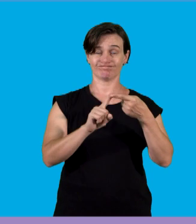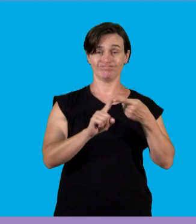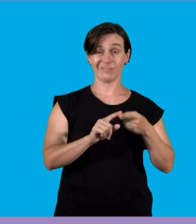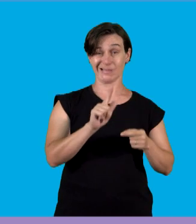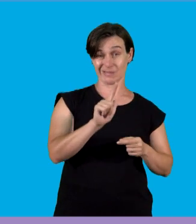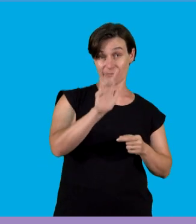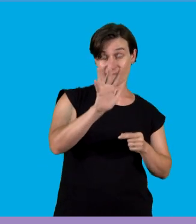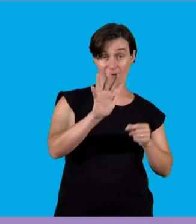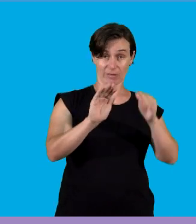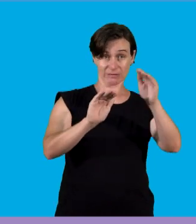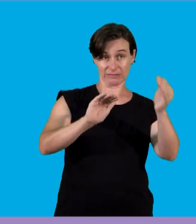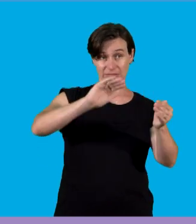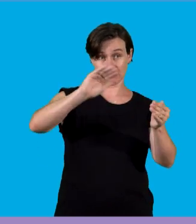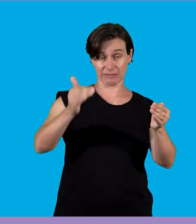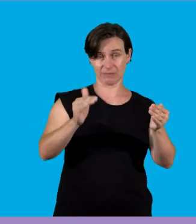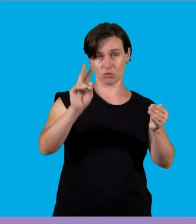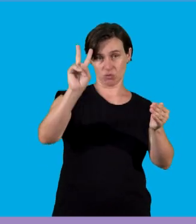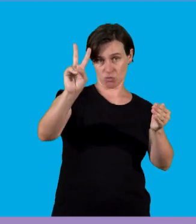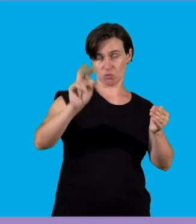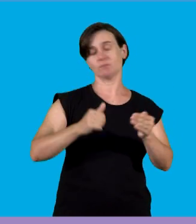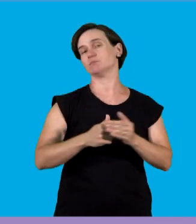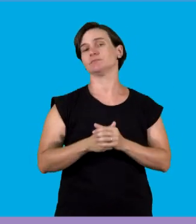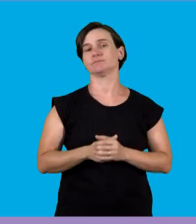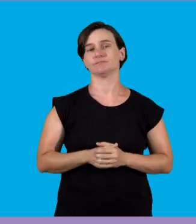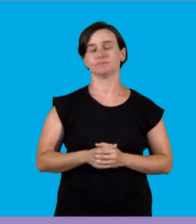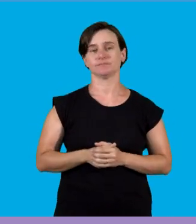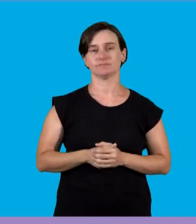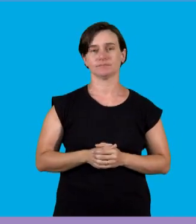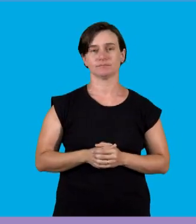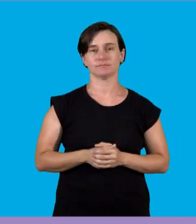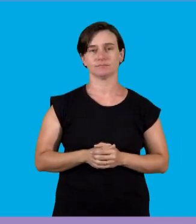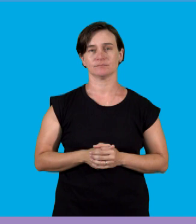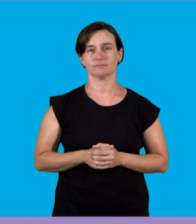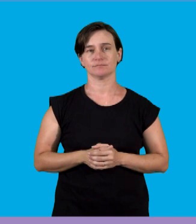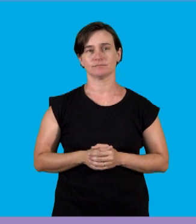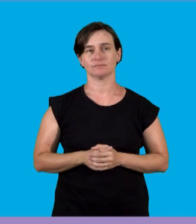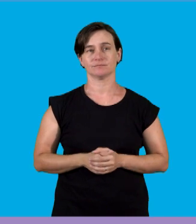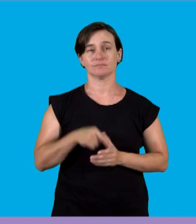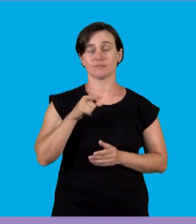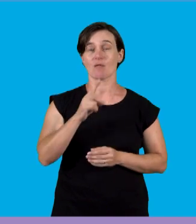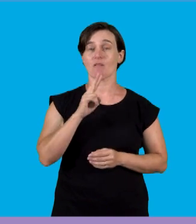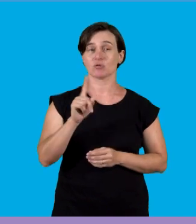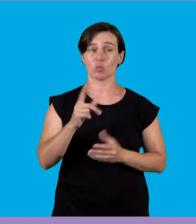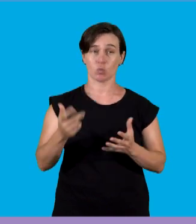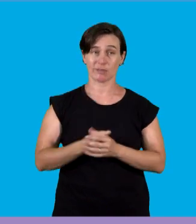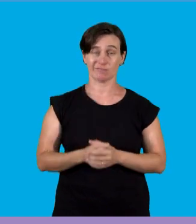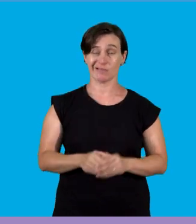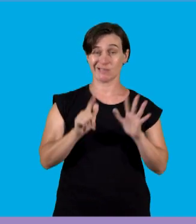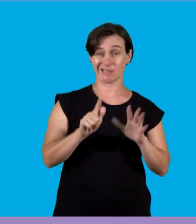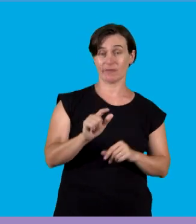have here 7 exponent 5, and that has been raised to an exponent 2. So that is going to be our